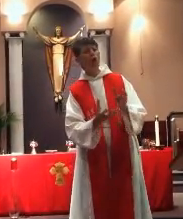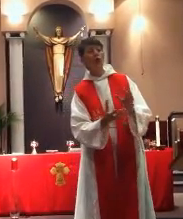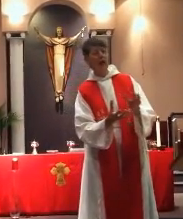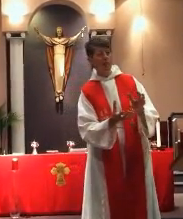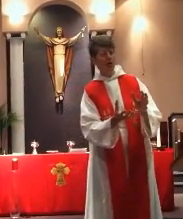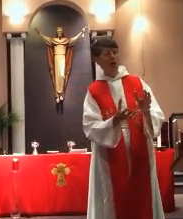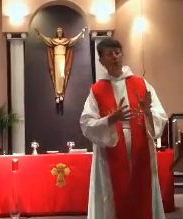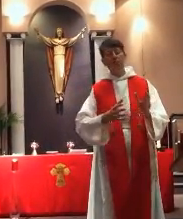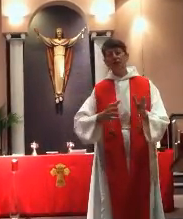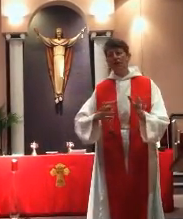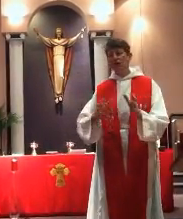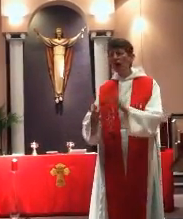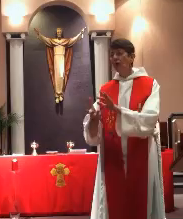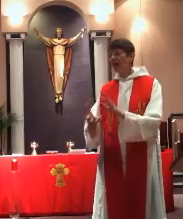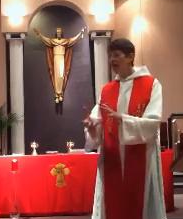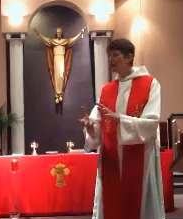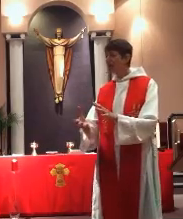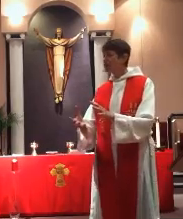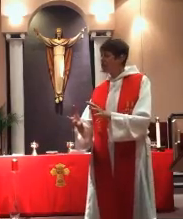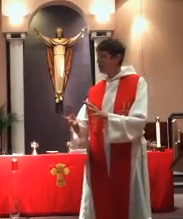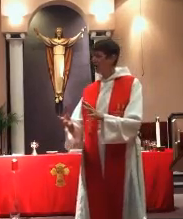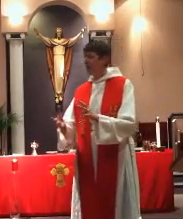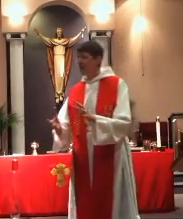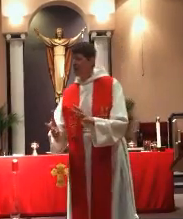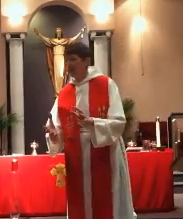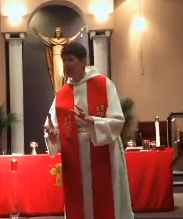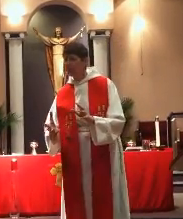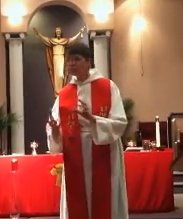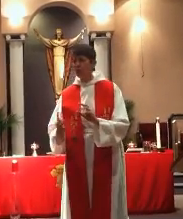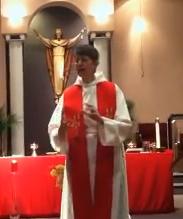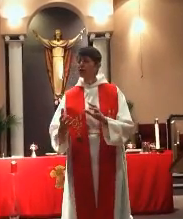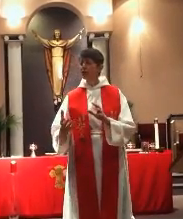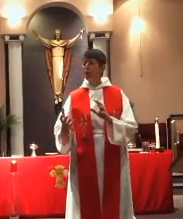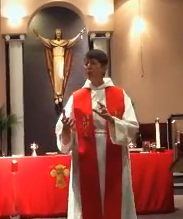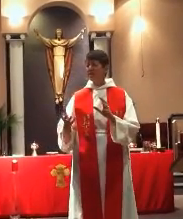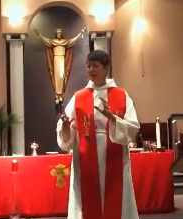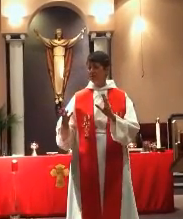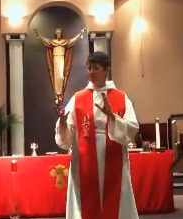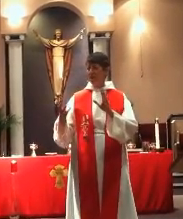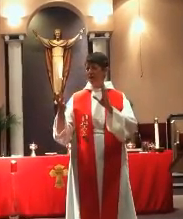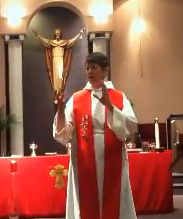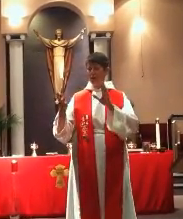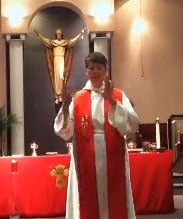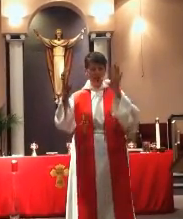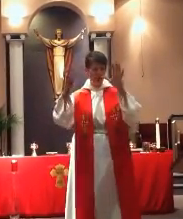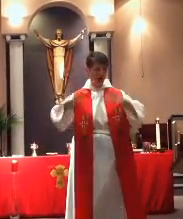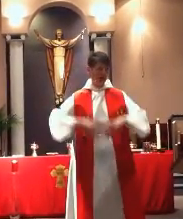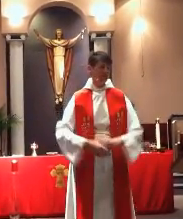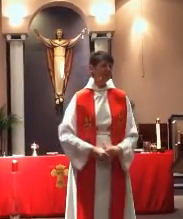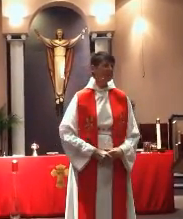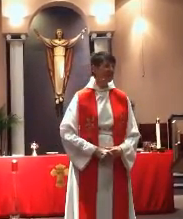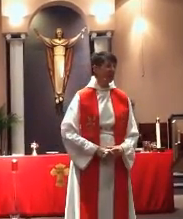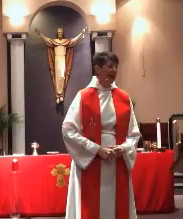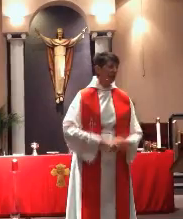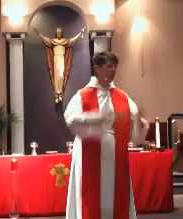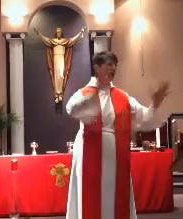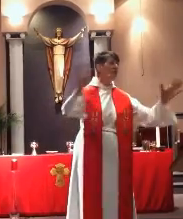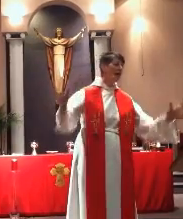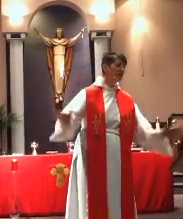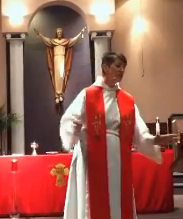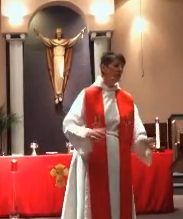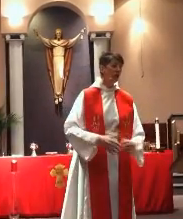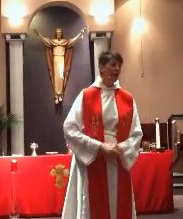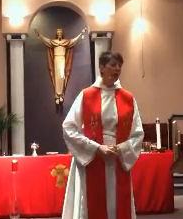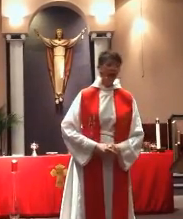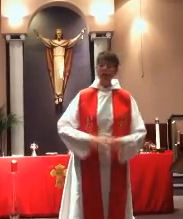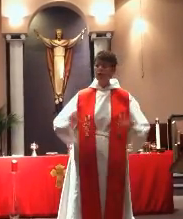a program where congregations could become transformative in their ministry. And word